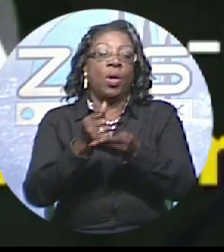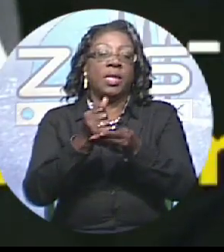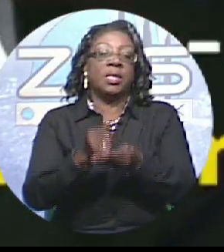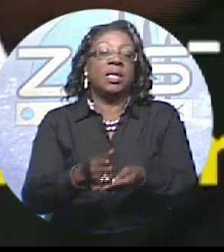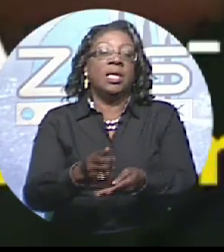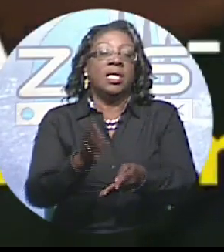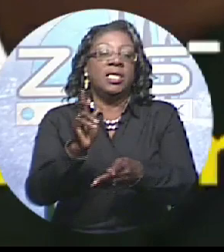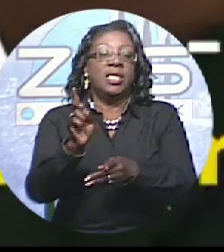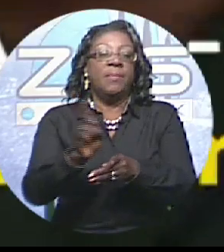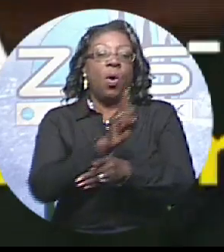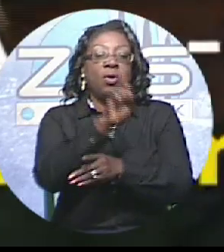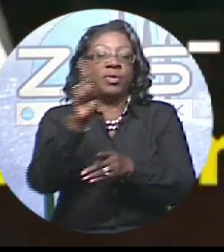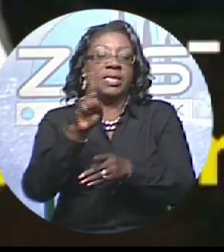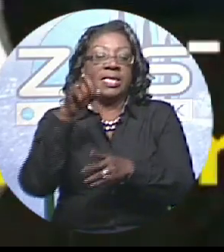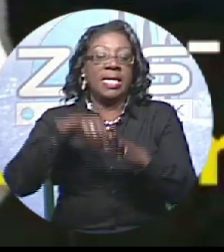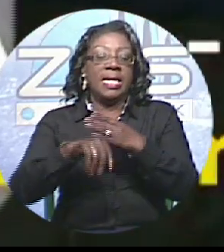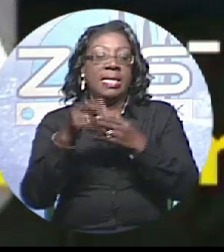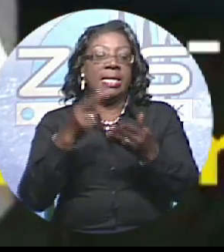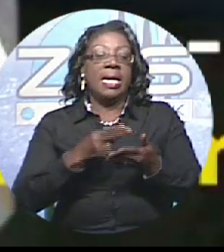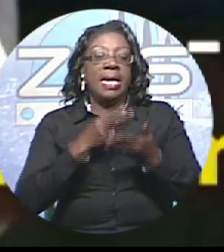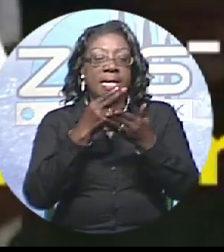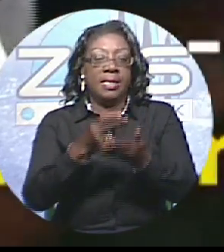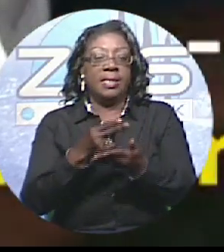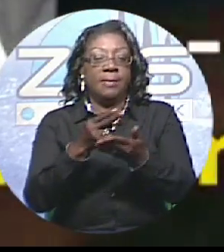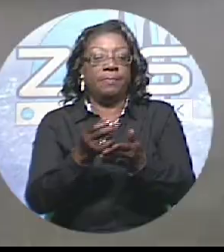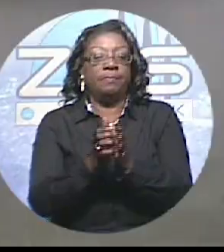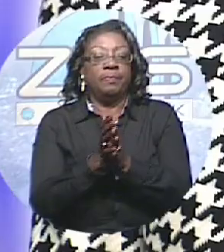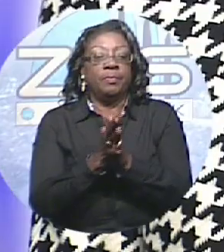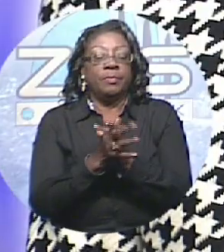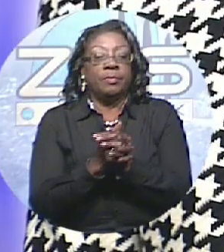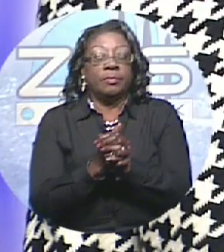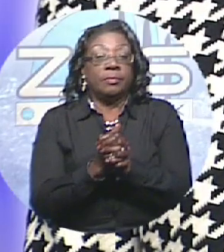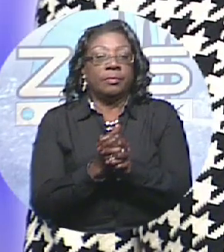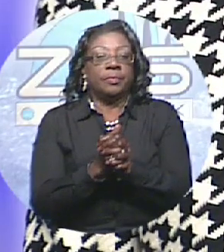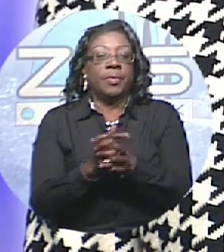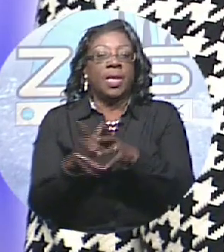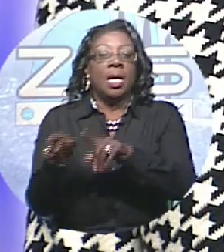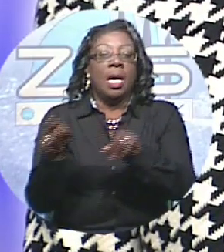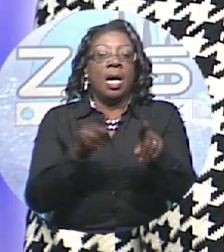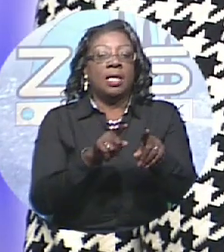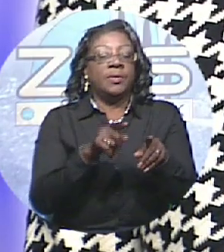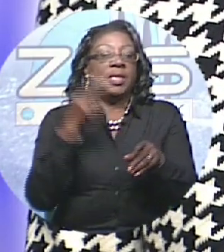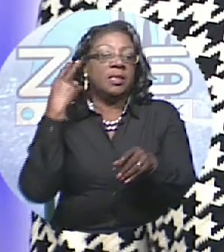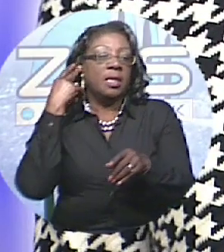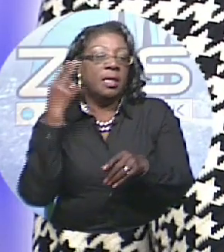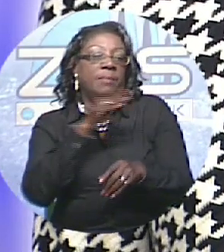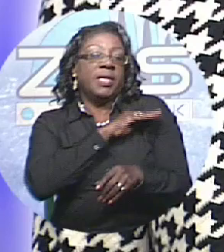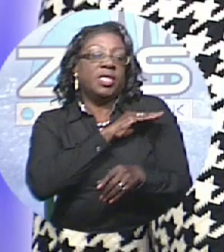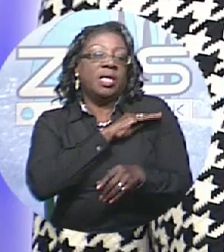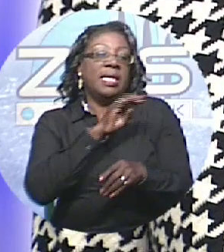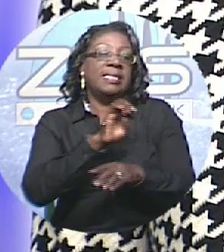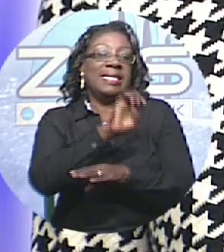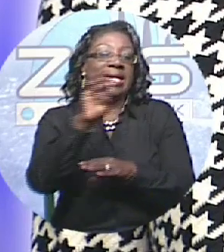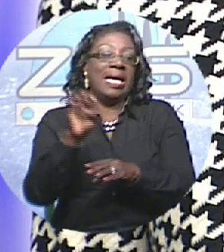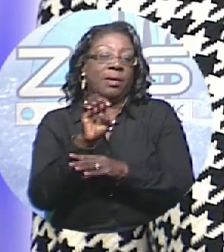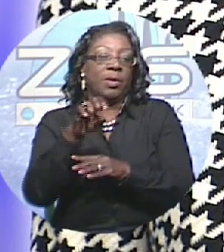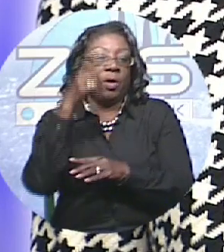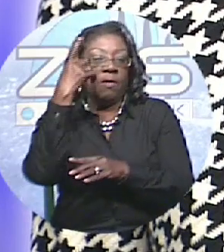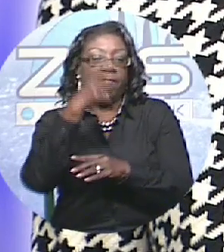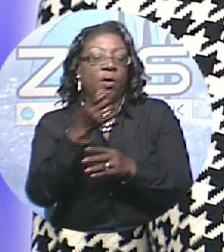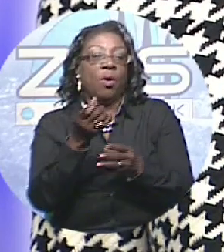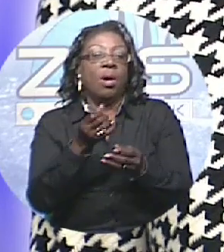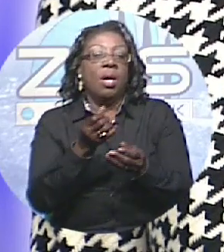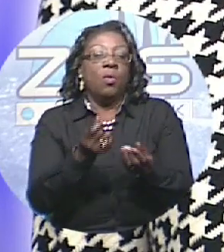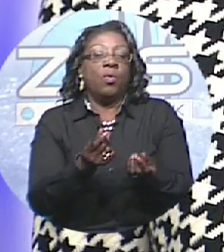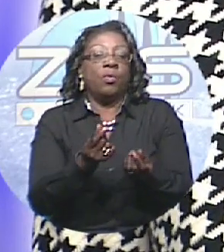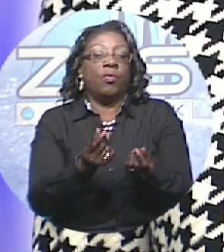Haiti. I'm Ophel Roach, ZNS Network News. As we just heard, Mitchell is in Ecuador for the CELAC summit, where